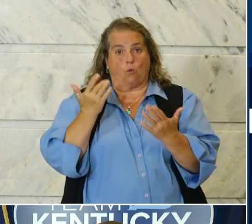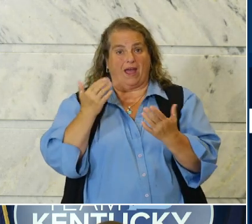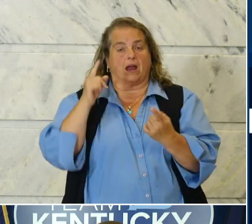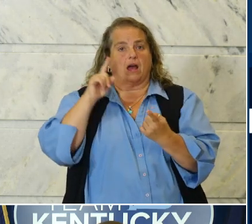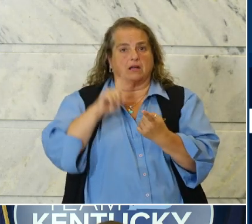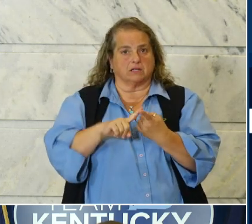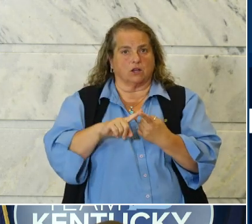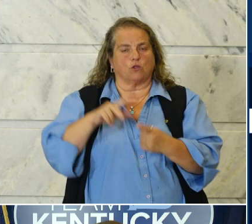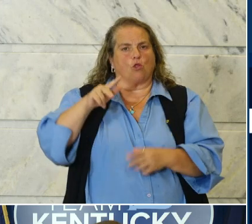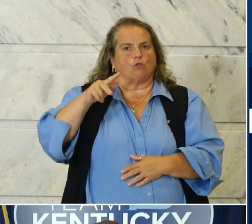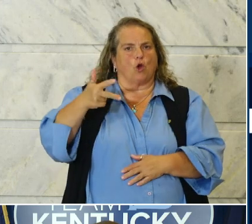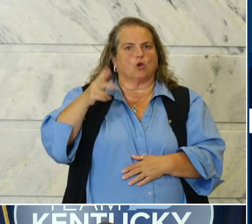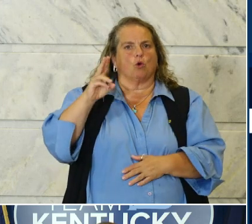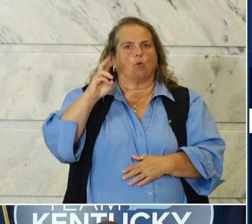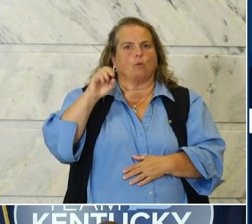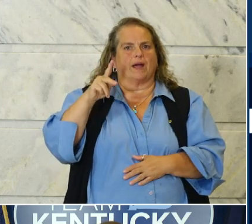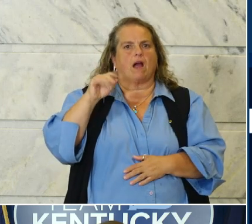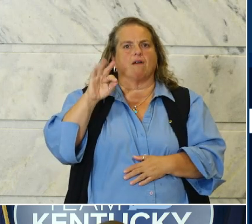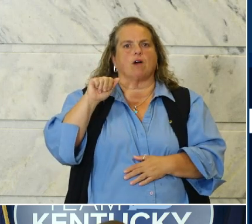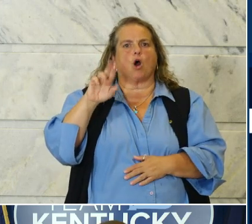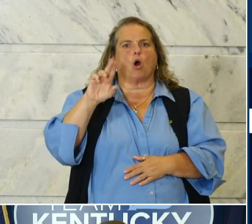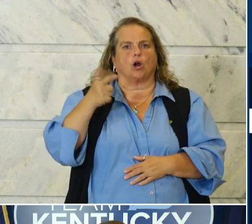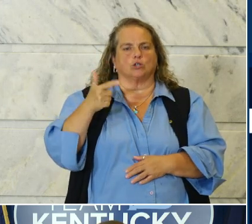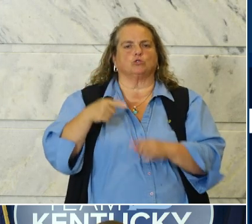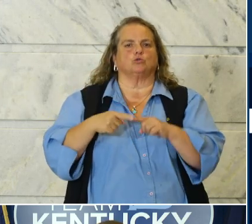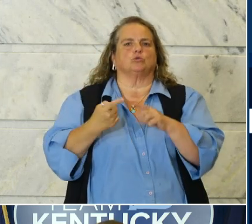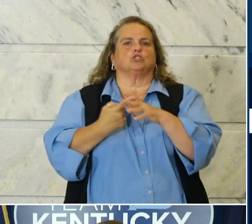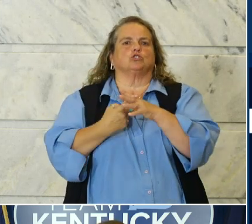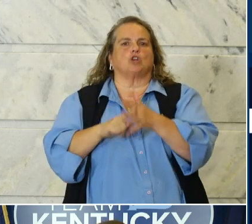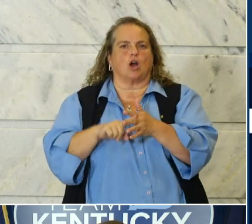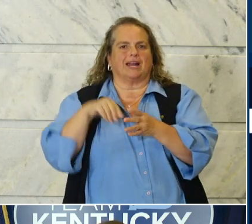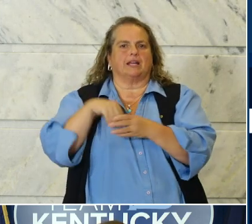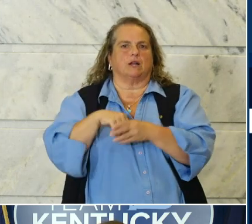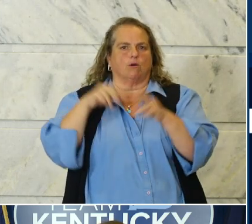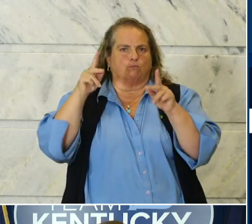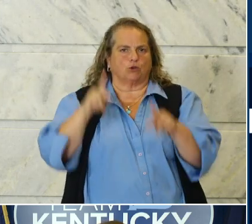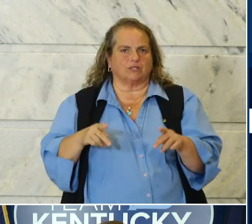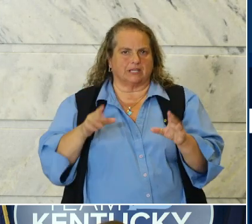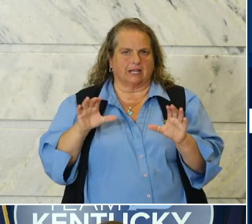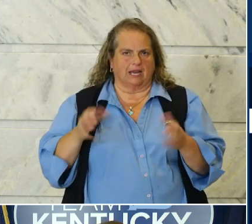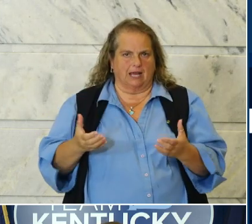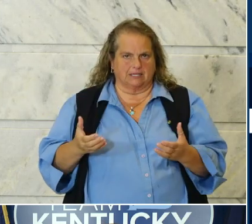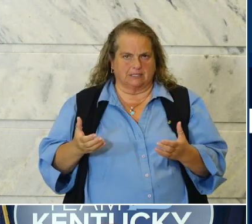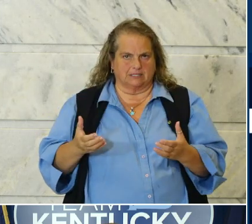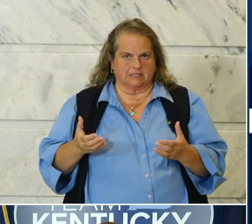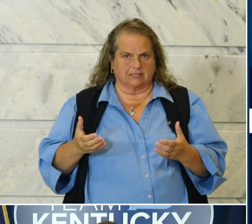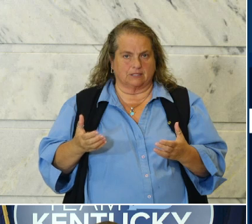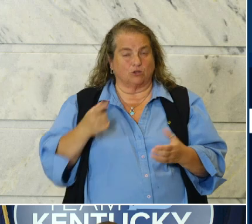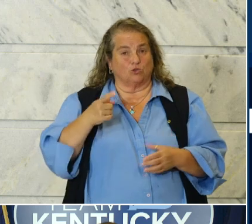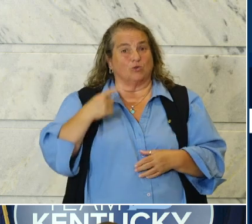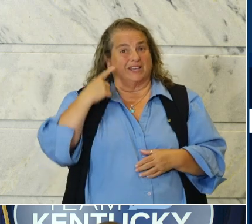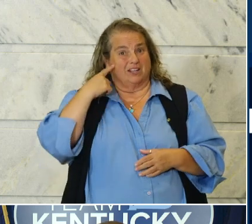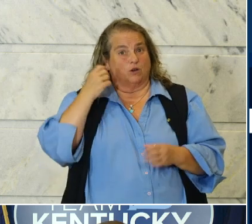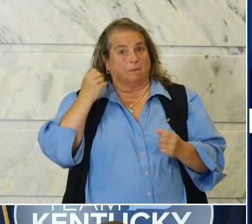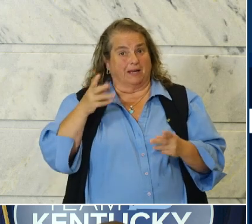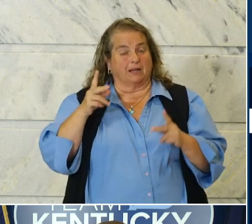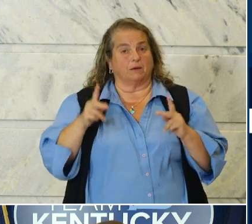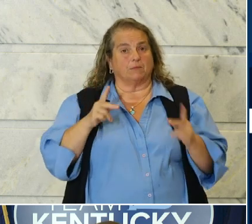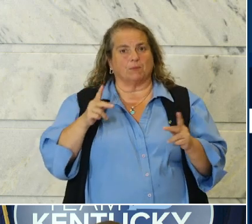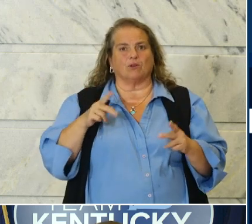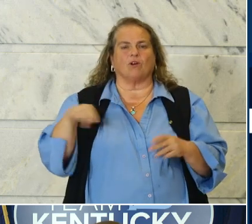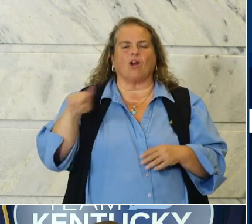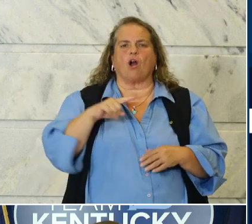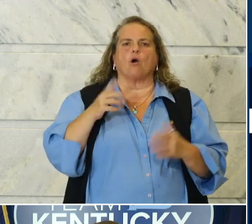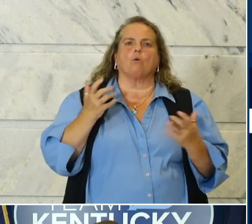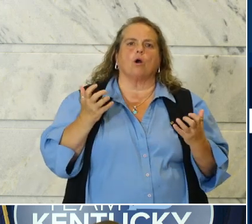least the 3rd week of August to start in-person classes. You hear a lot out there about all of